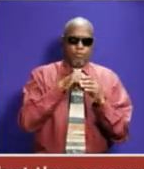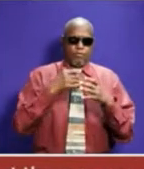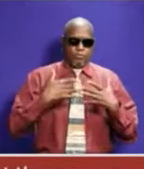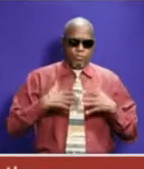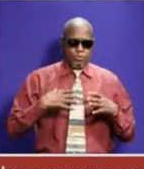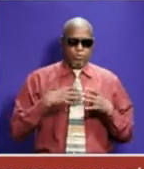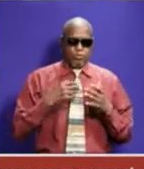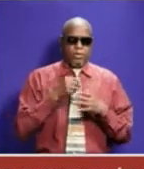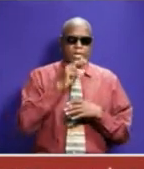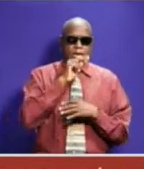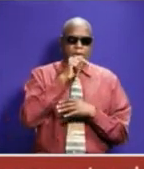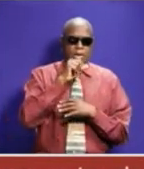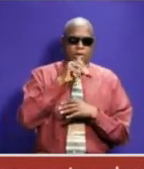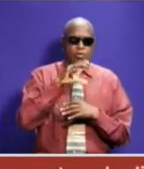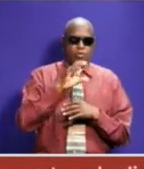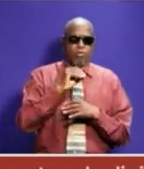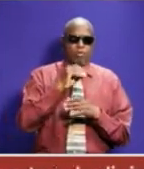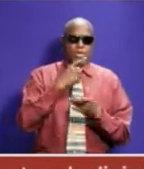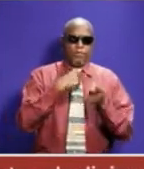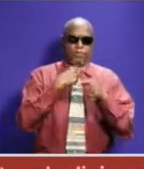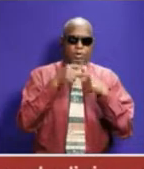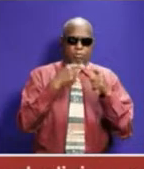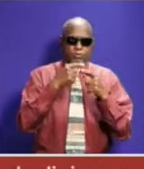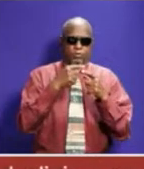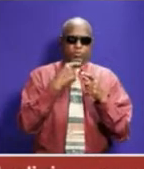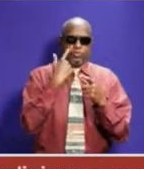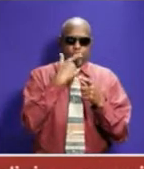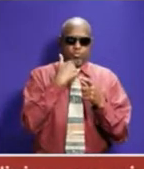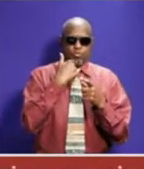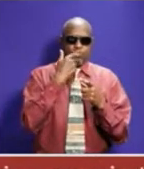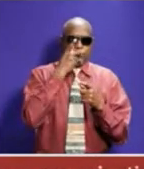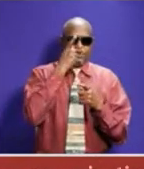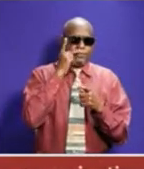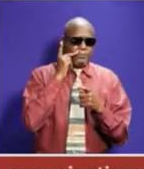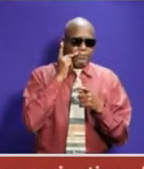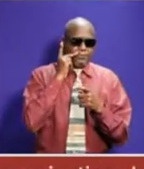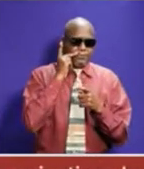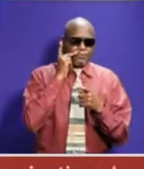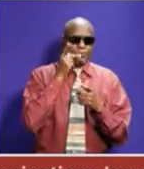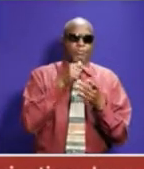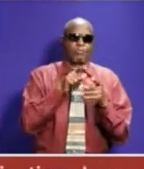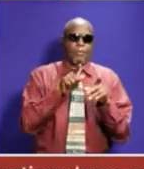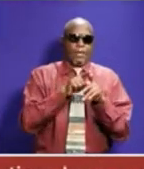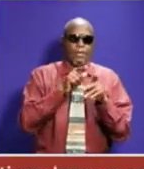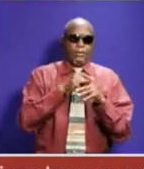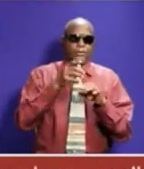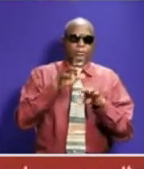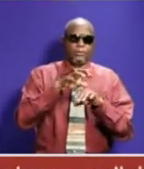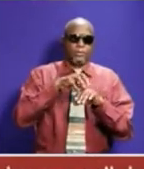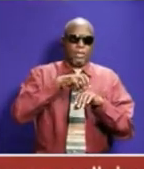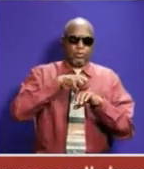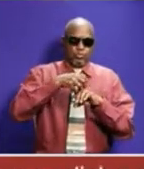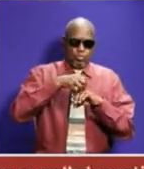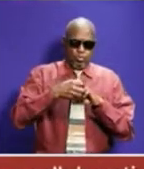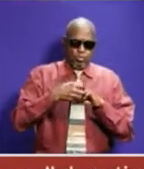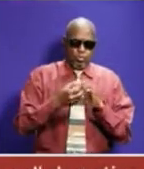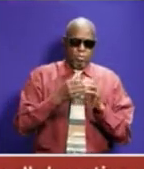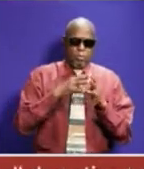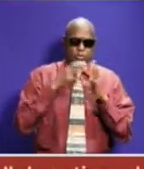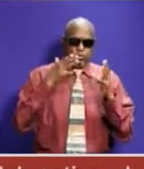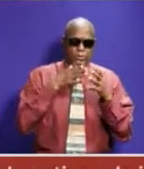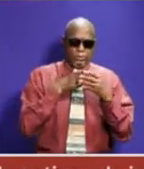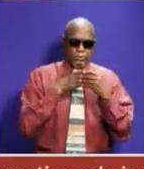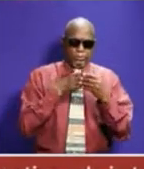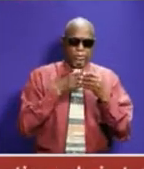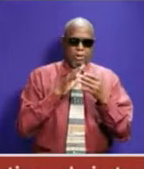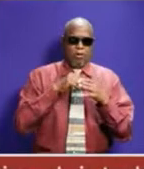developed by the committee co-chaired by Wiper leader Kalonzo Musyoka and National Assembly Majority Leader Kimani Ichung'wah after